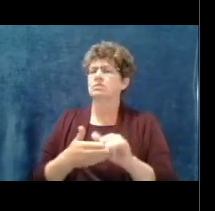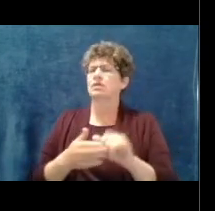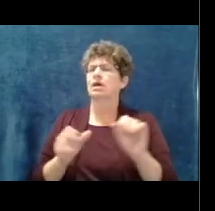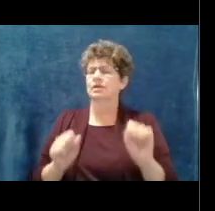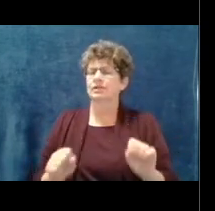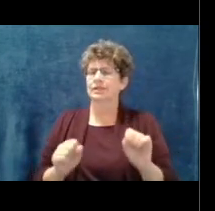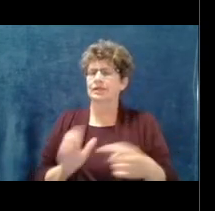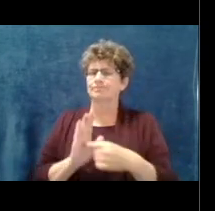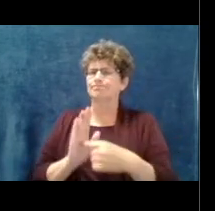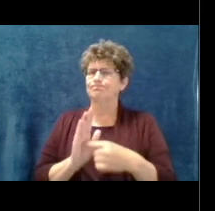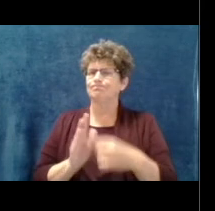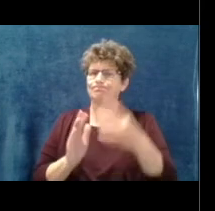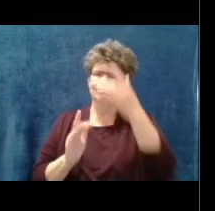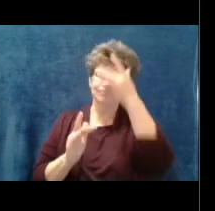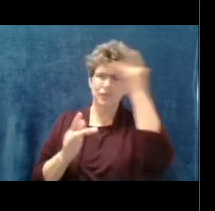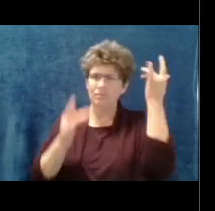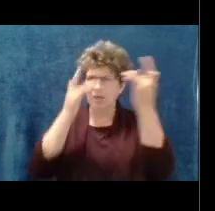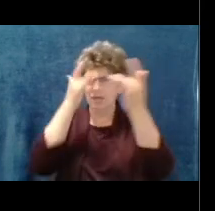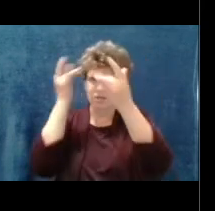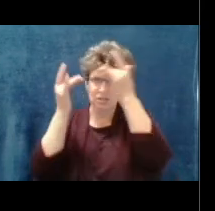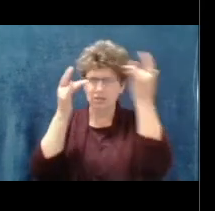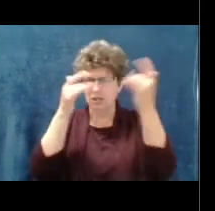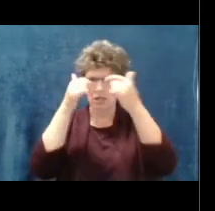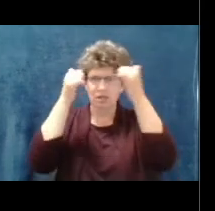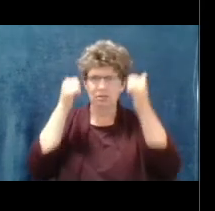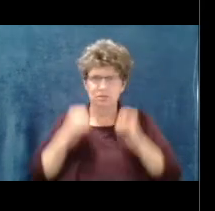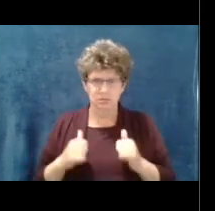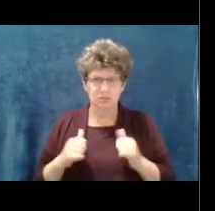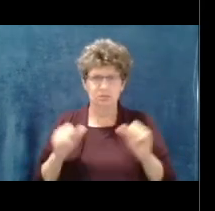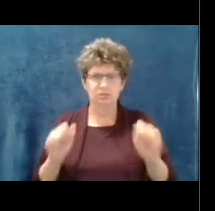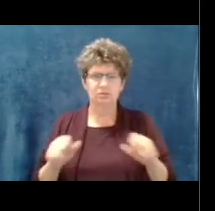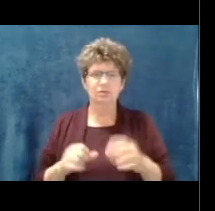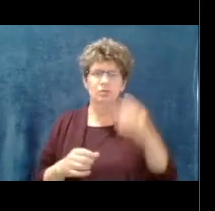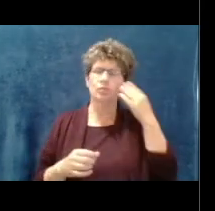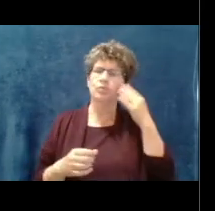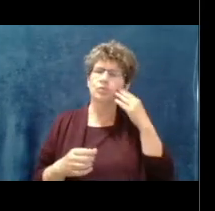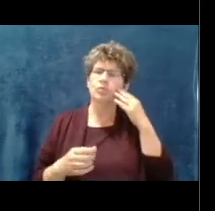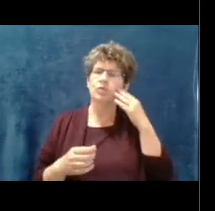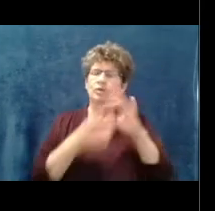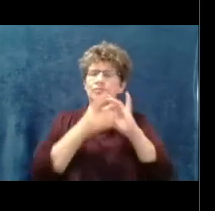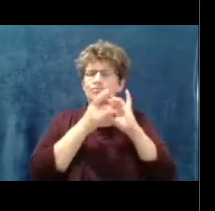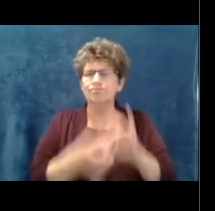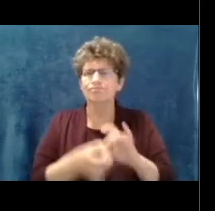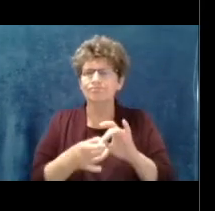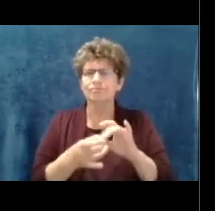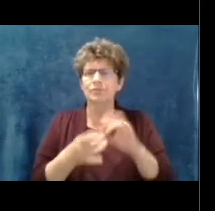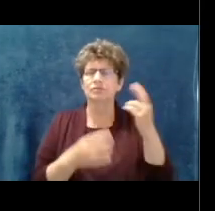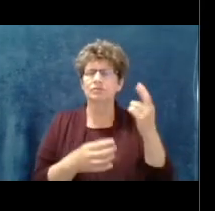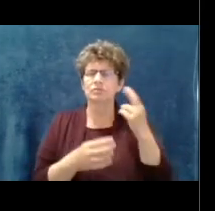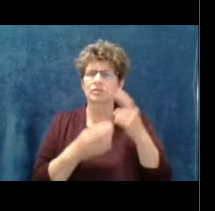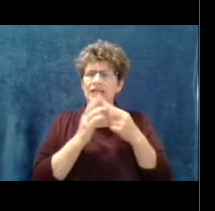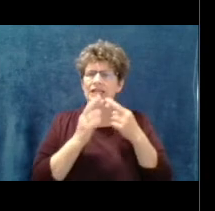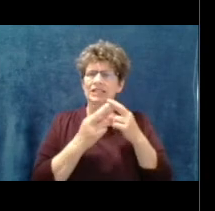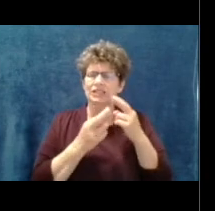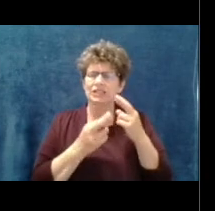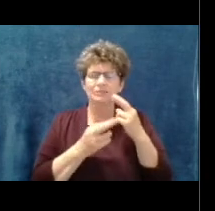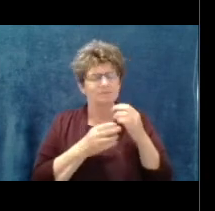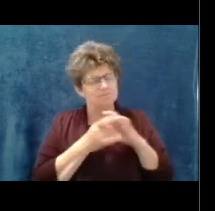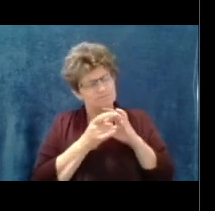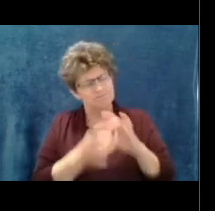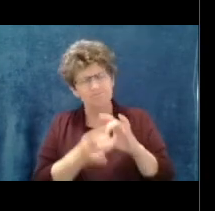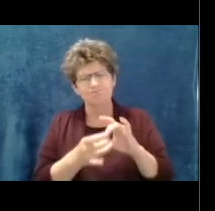secure relationships help people to achieve well-being later in life. And we know that loneliness is toxic. It's